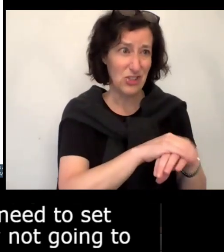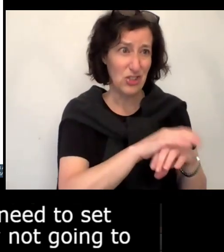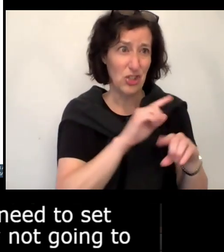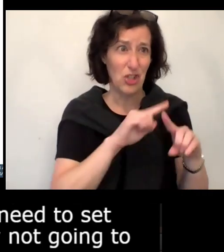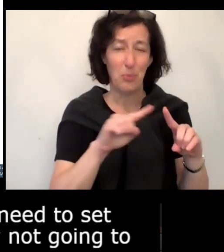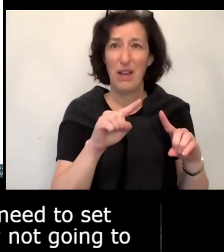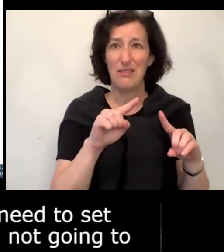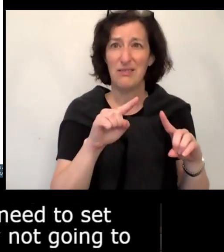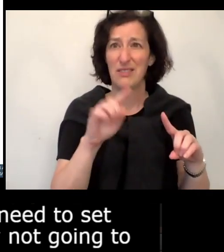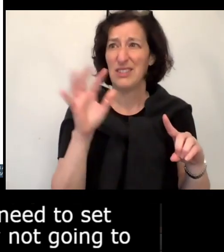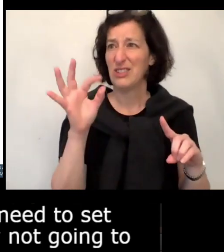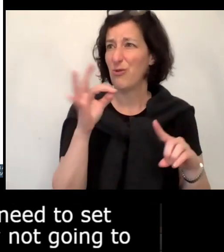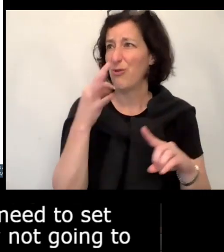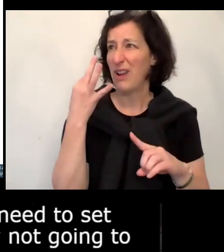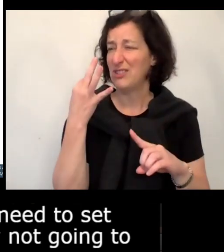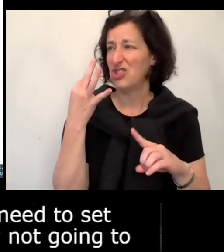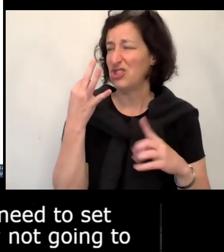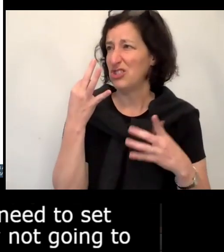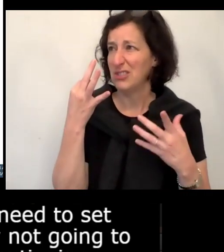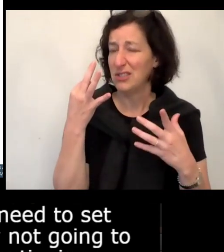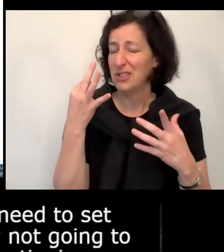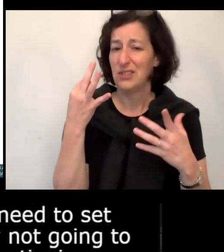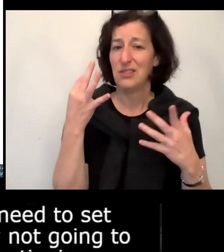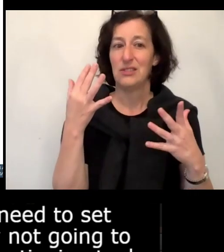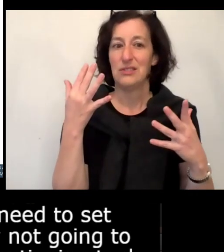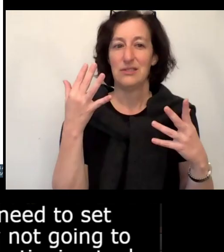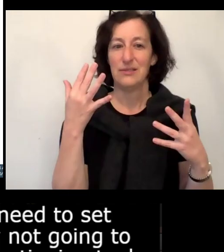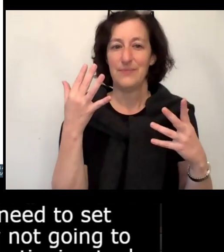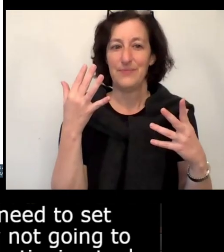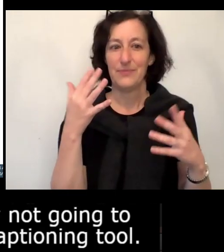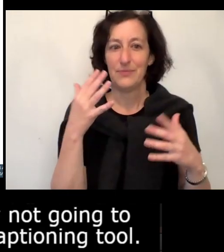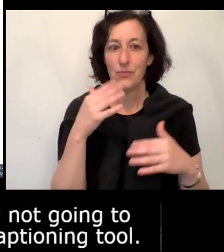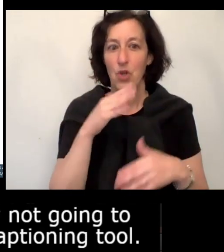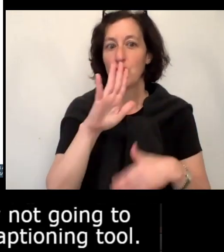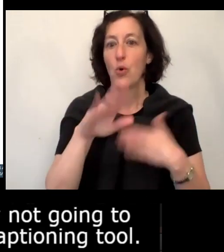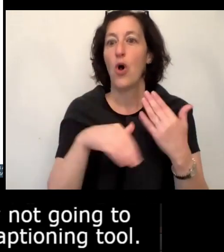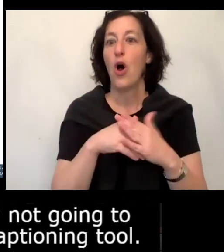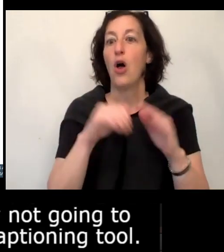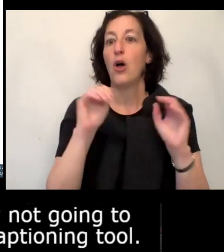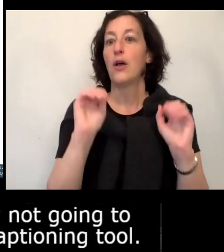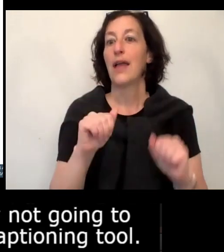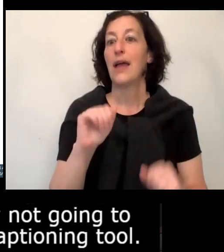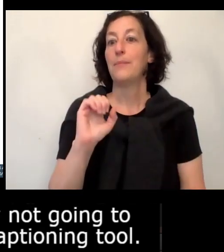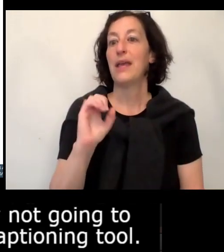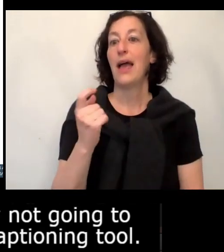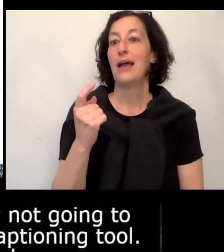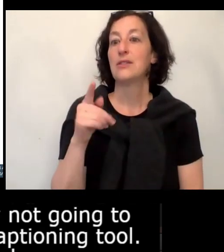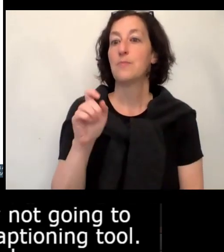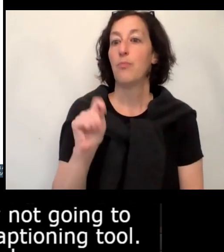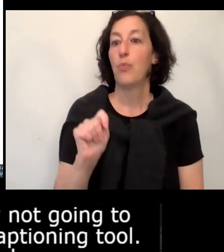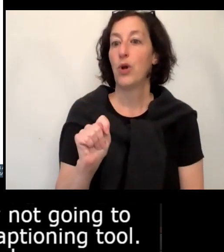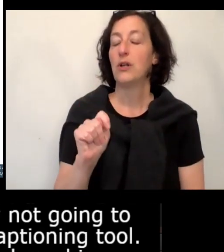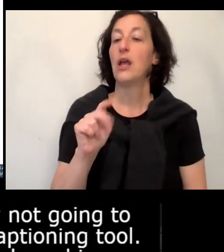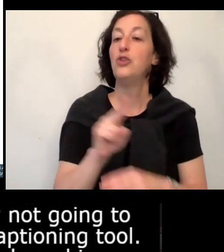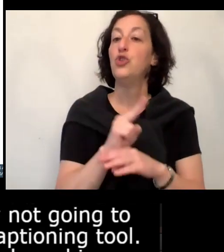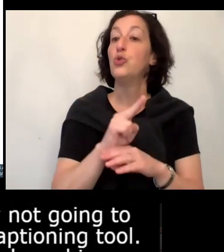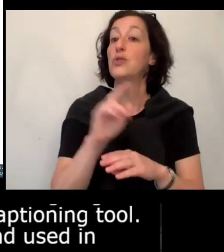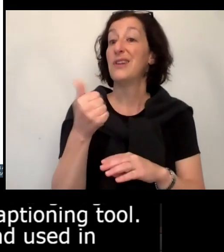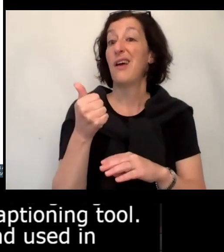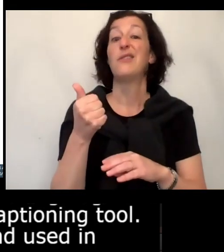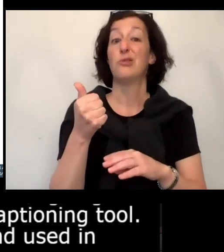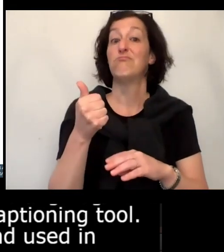captioning tool. In the end, these can be exported, all of these, and used in other settings.